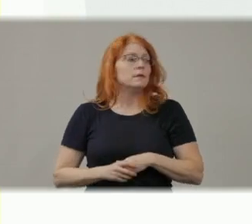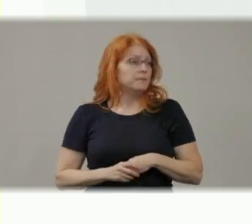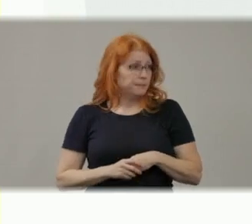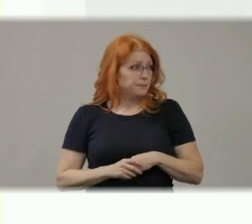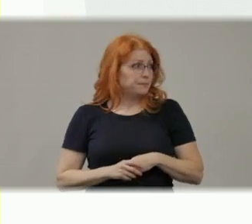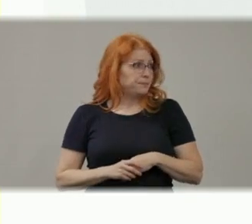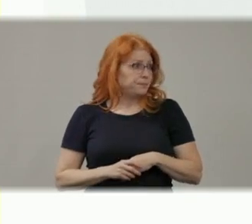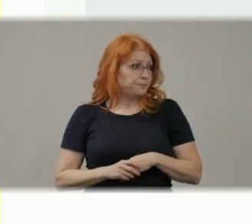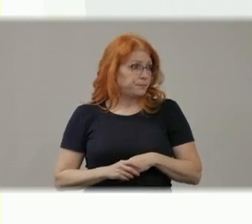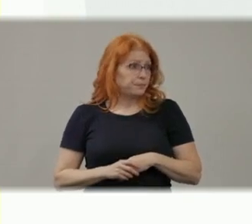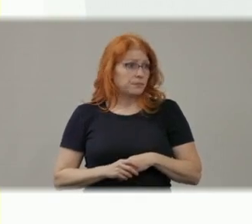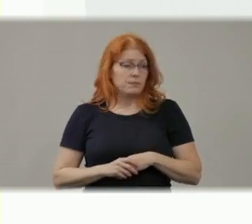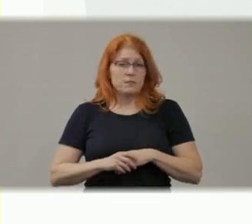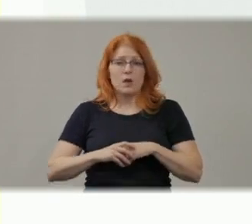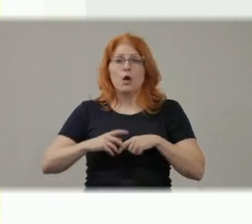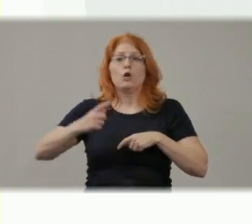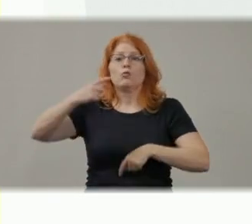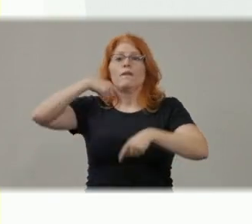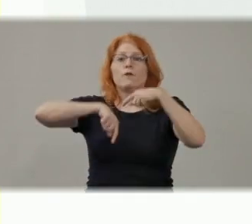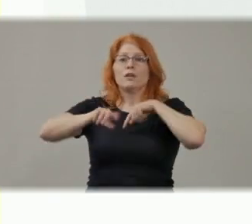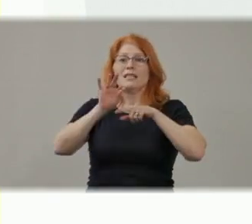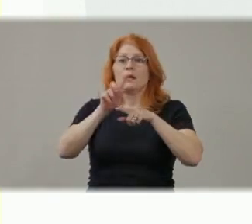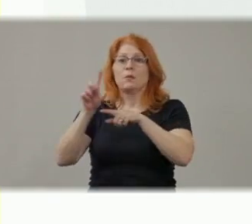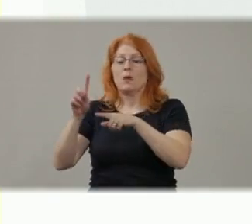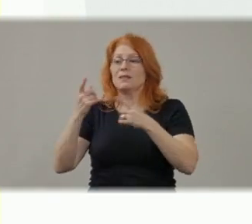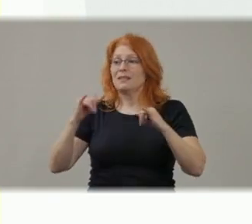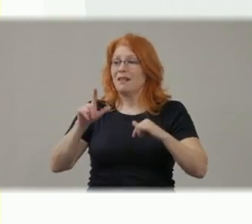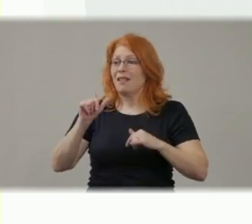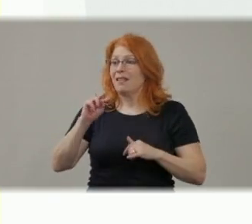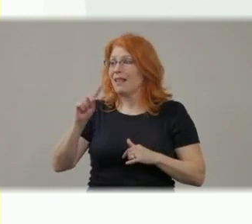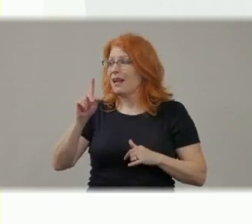There is reverse 911. Who here still has a landline?